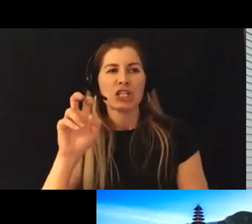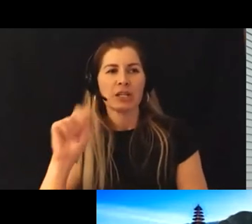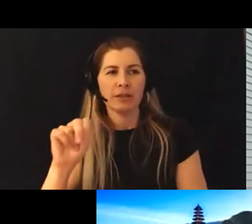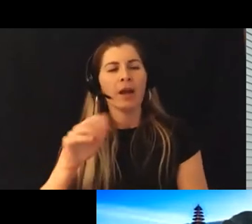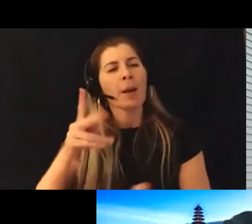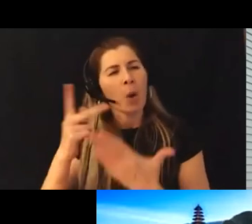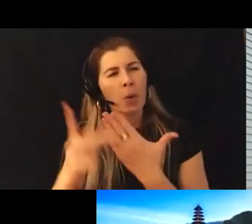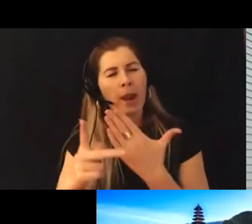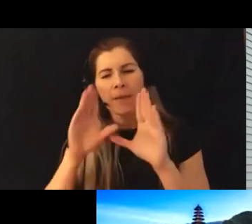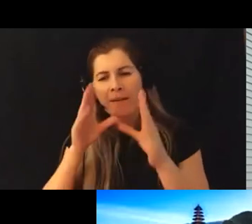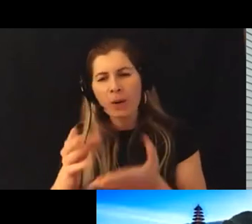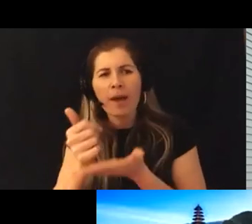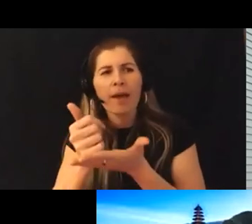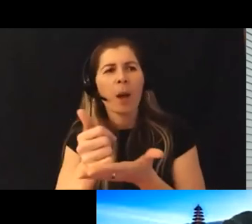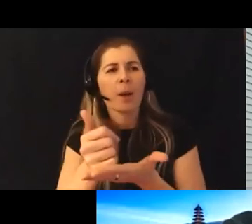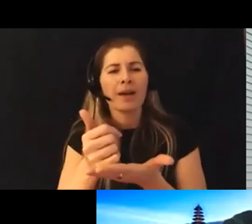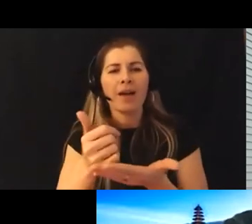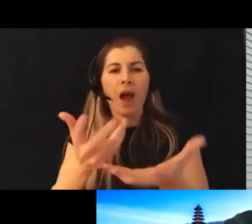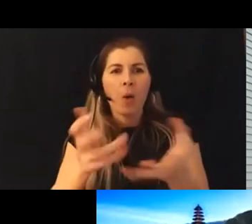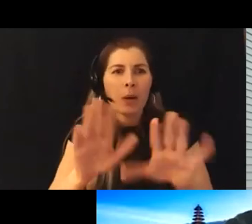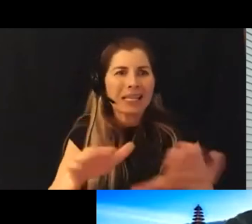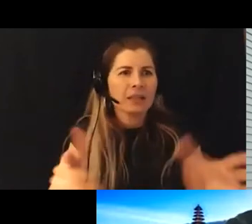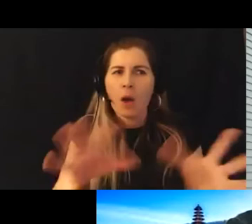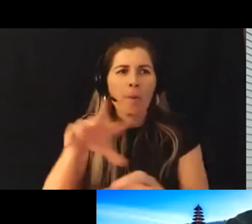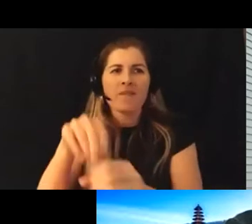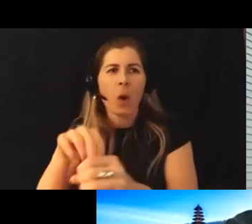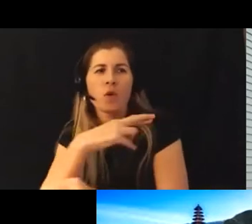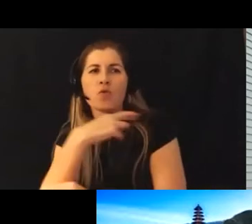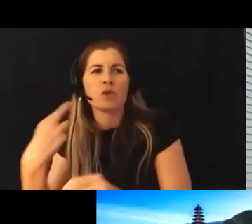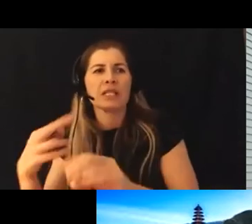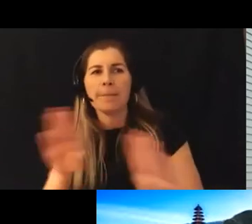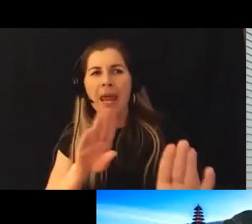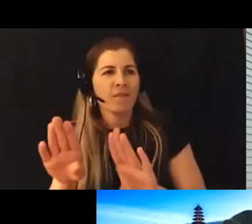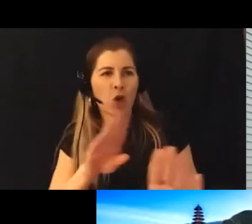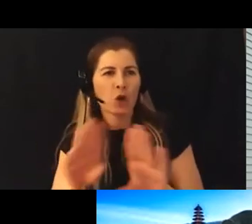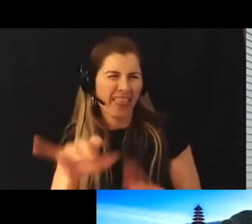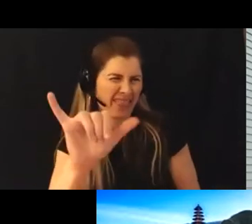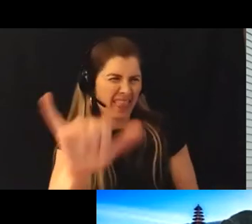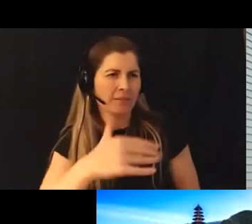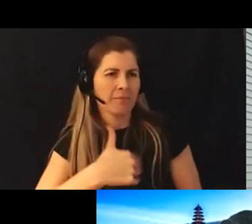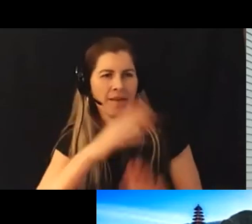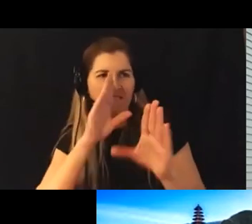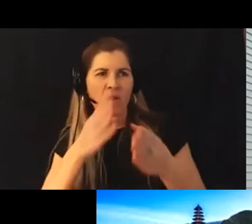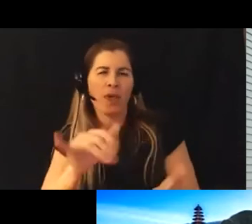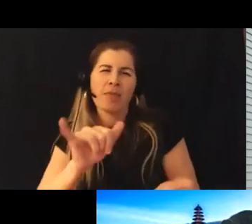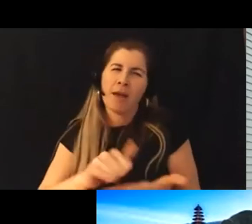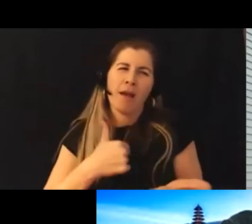you prevent kids from engaging in risky behavior before it even begins? So that's my passion, that's my